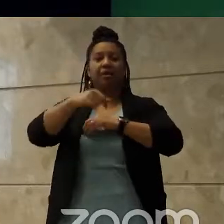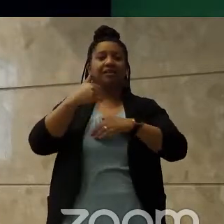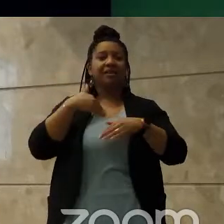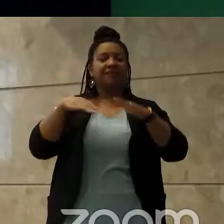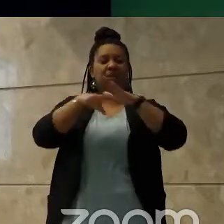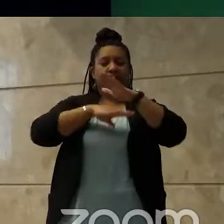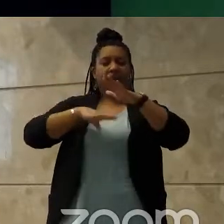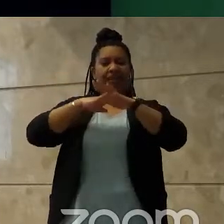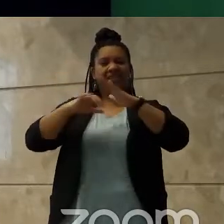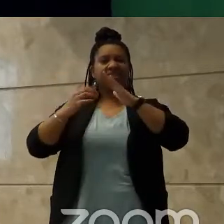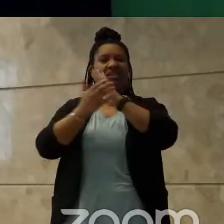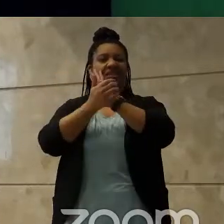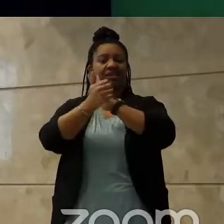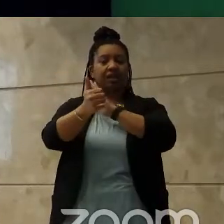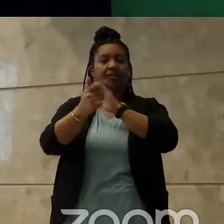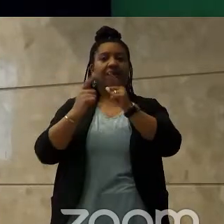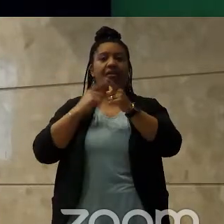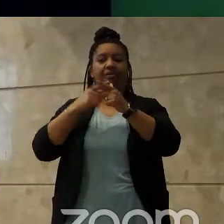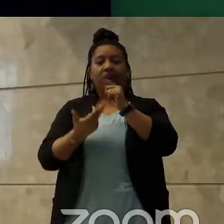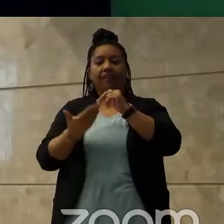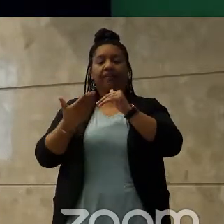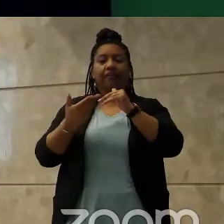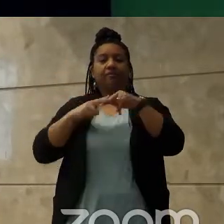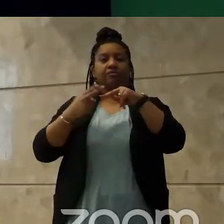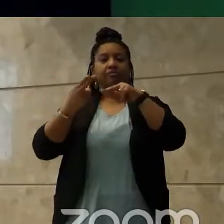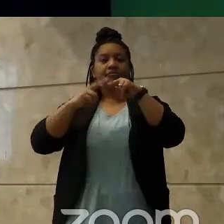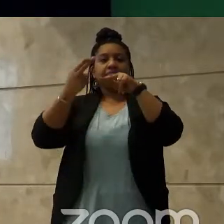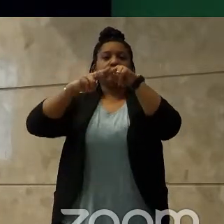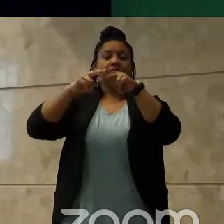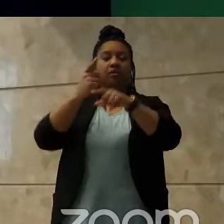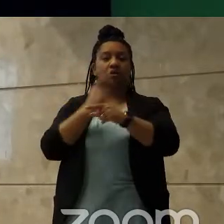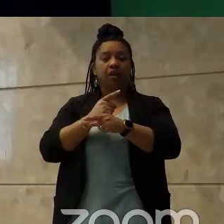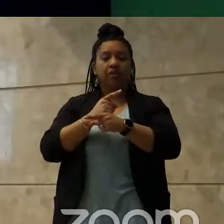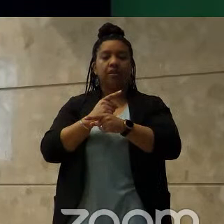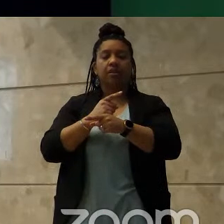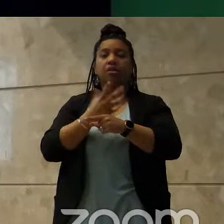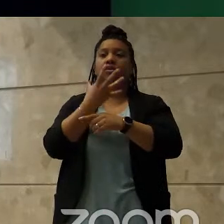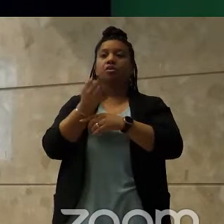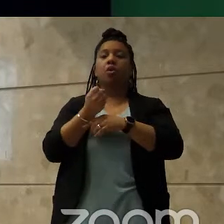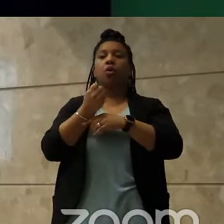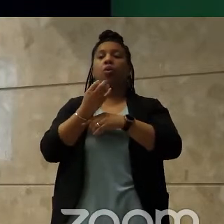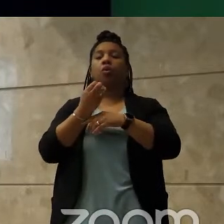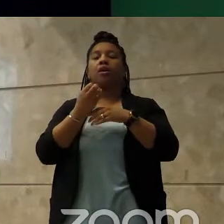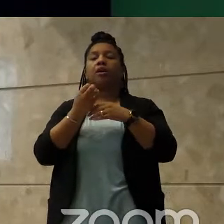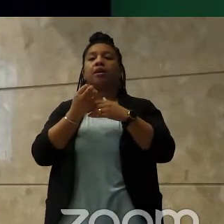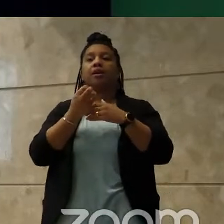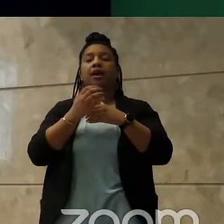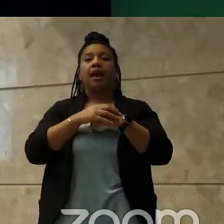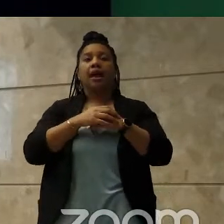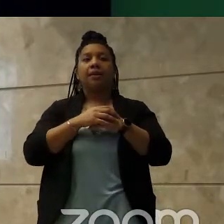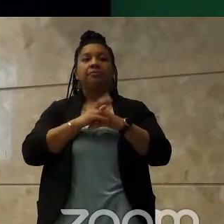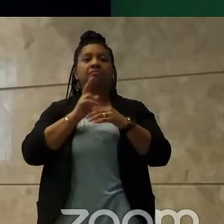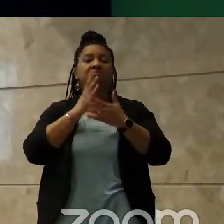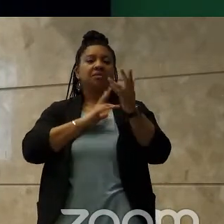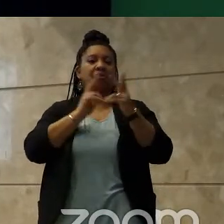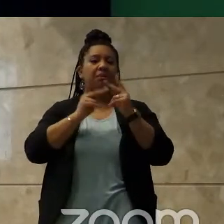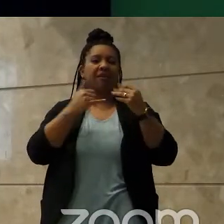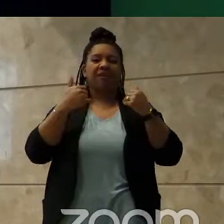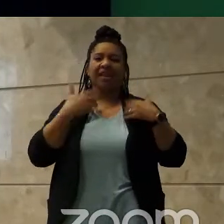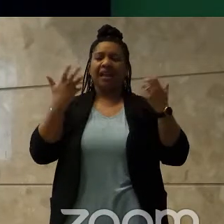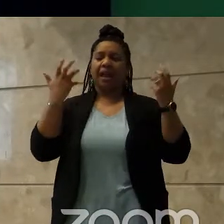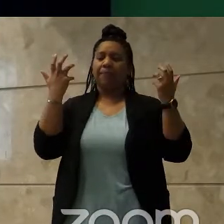fundamentals, right? And then you go from there. You go from there. The most privileged people have had sometimes amazing